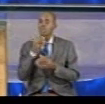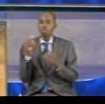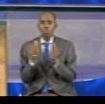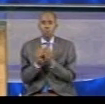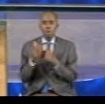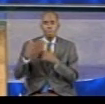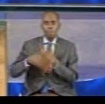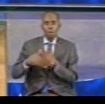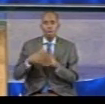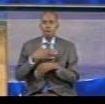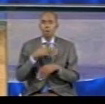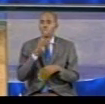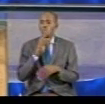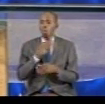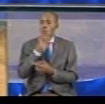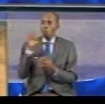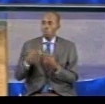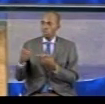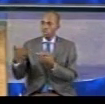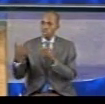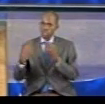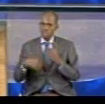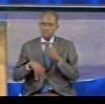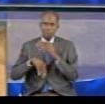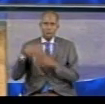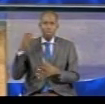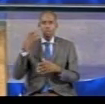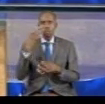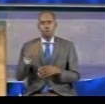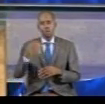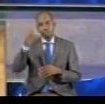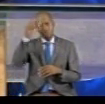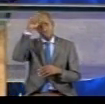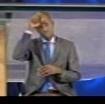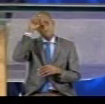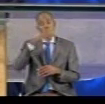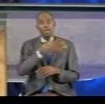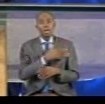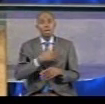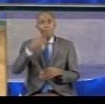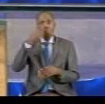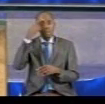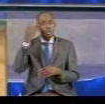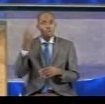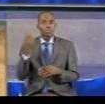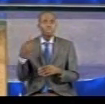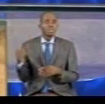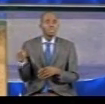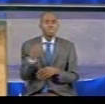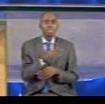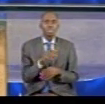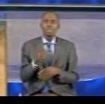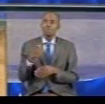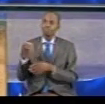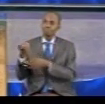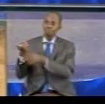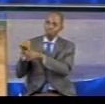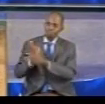ye came forth out of Egypt, and because they hired against